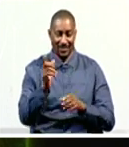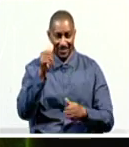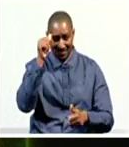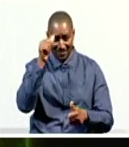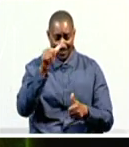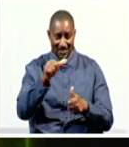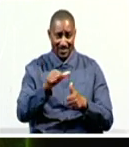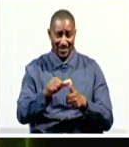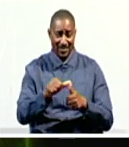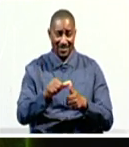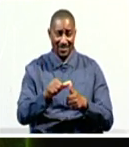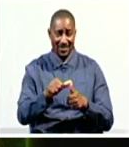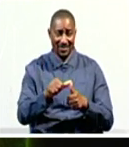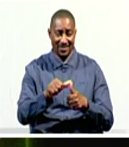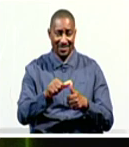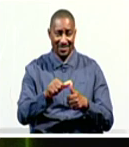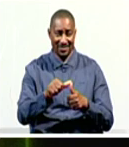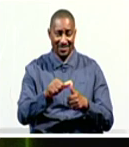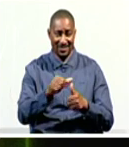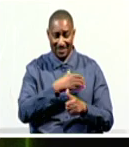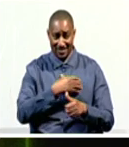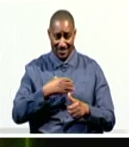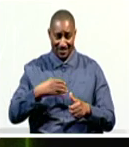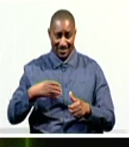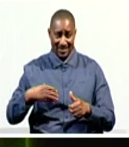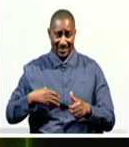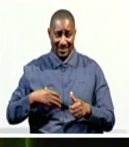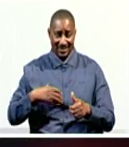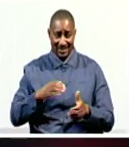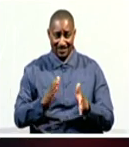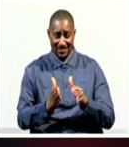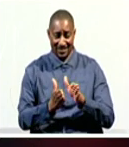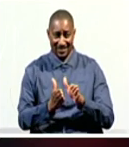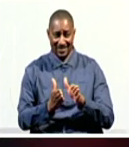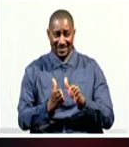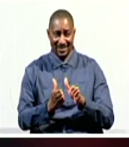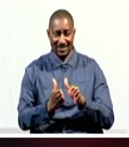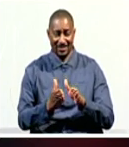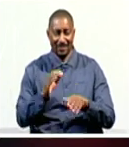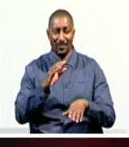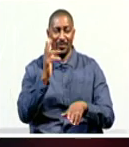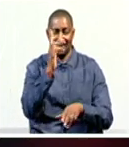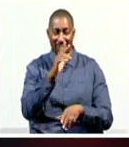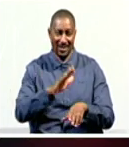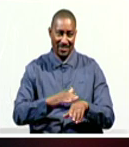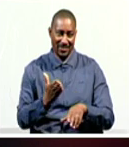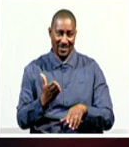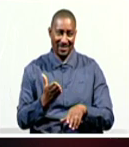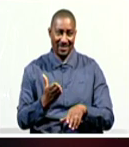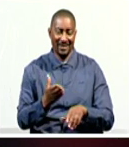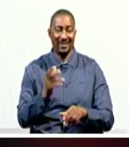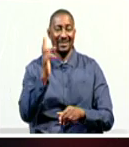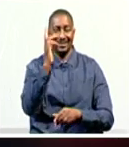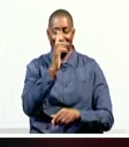the late President Hage Geingob as? A visionary leader. Somebody that was not afraid